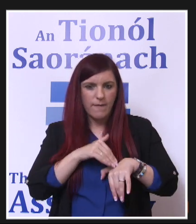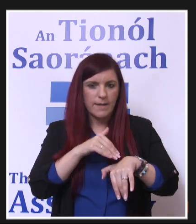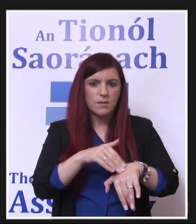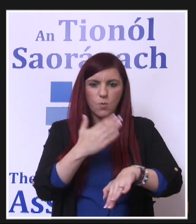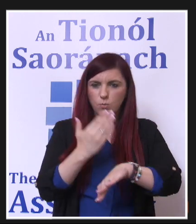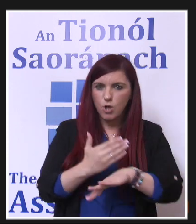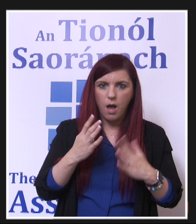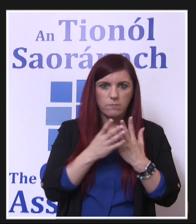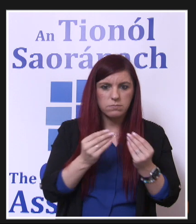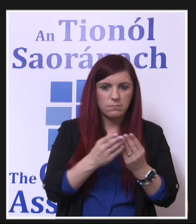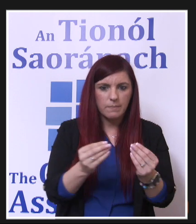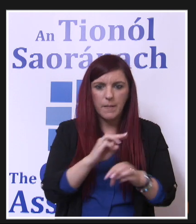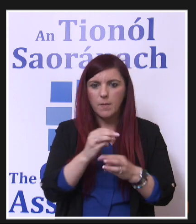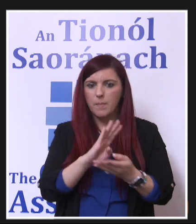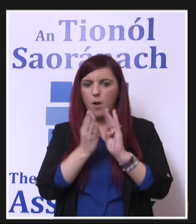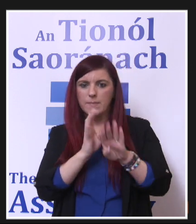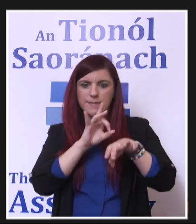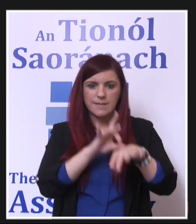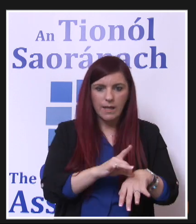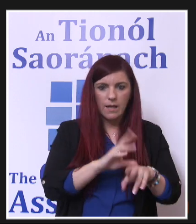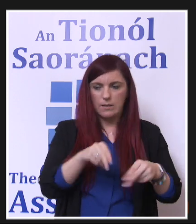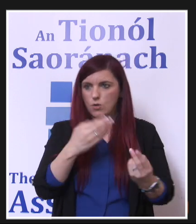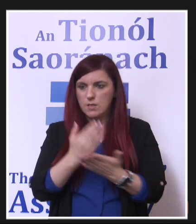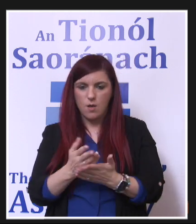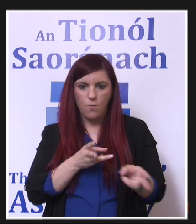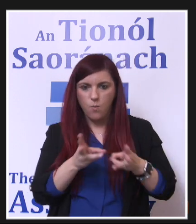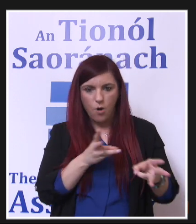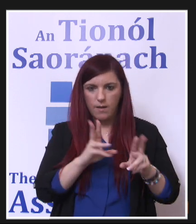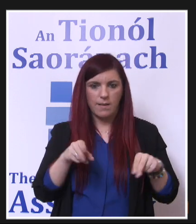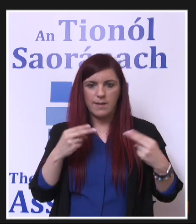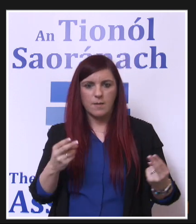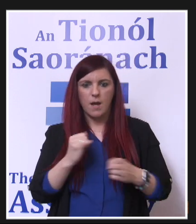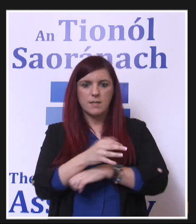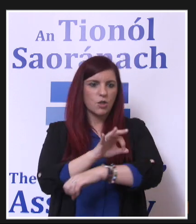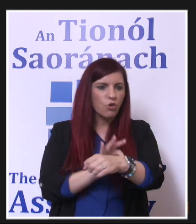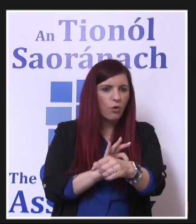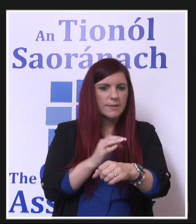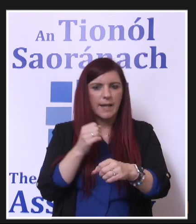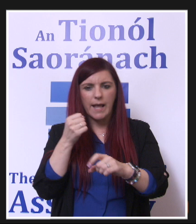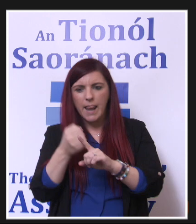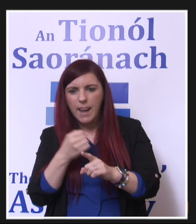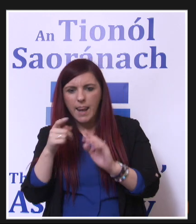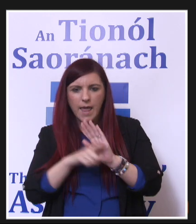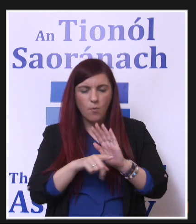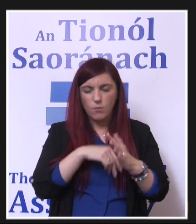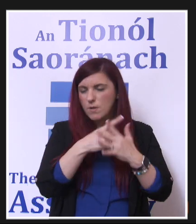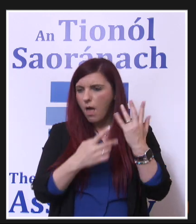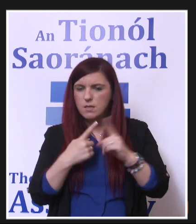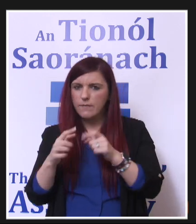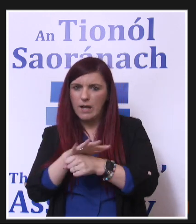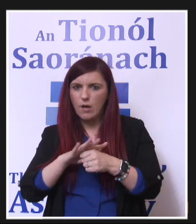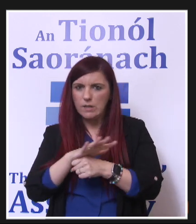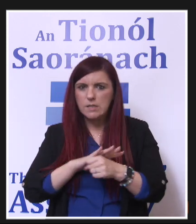if they get ill, they can't stop work. And that's the insecurity of labour in Britain, which is just a scandal, to be honest, but that's